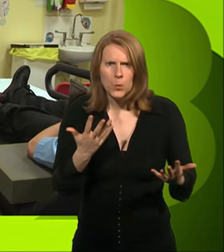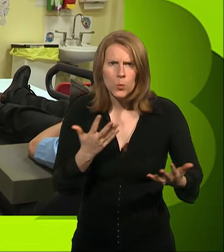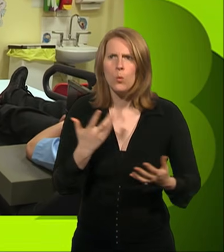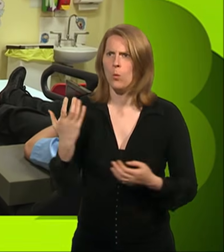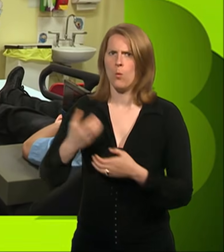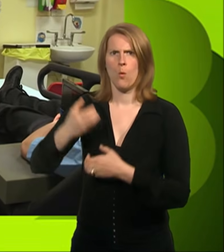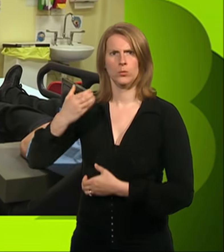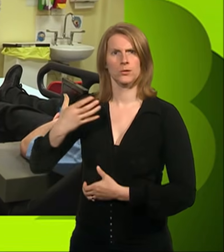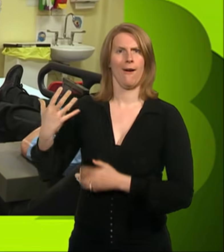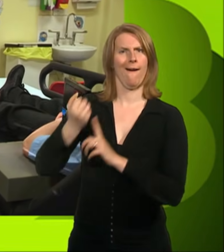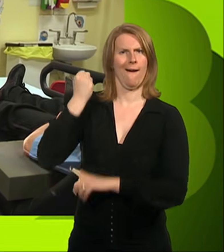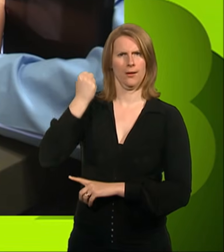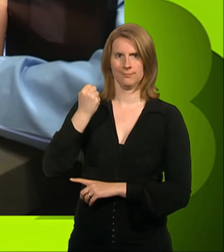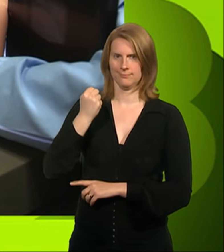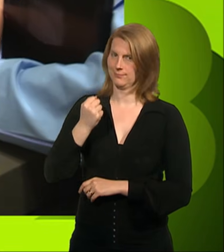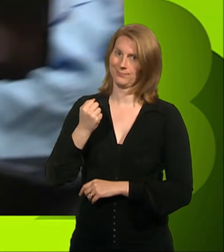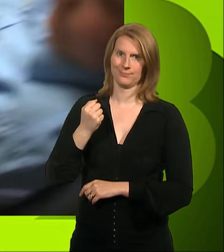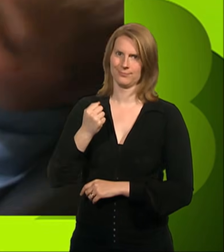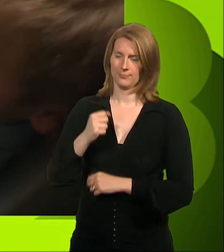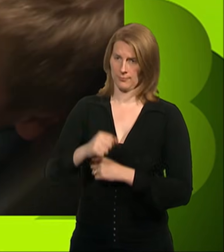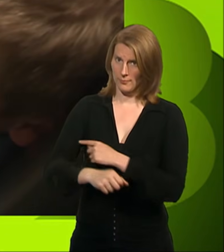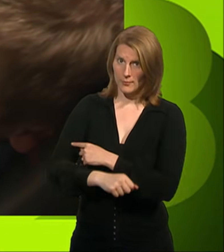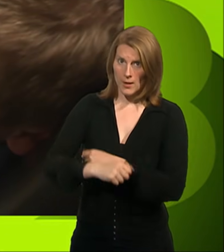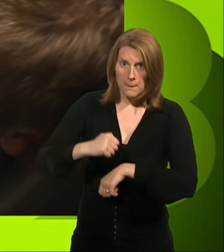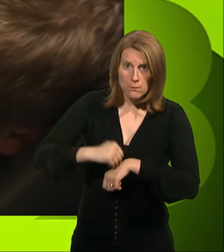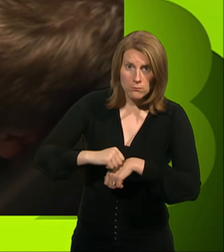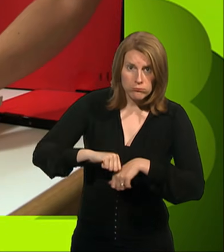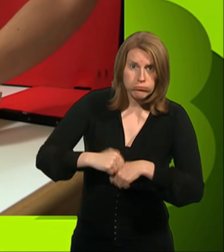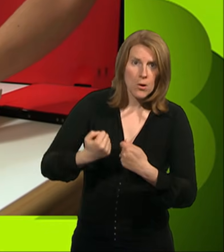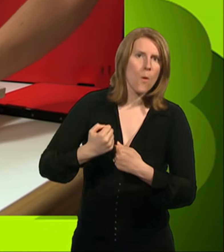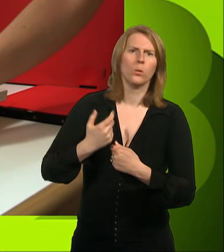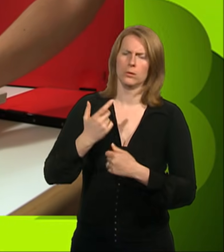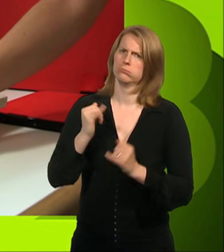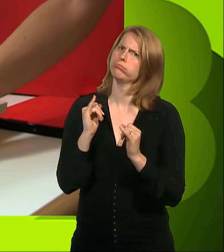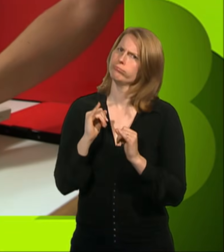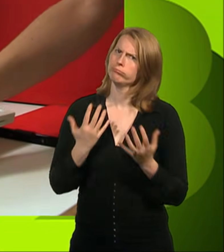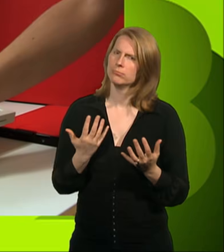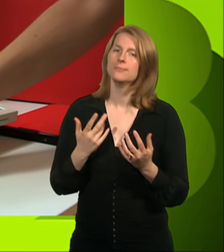to find out if Charlie's dream really has come true. Keep nice and still there for me.